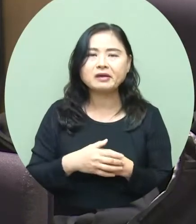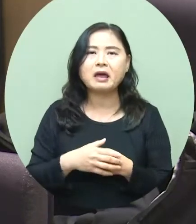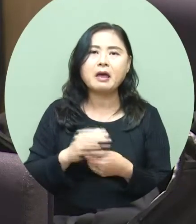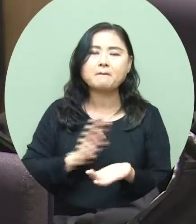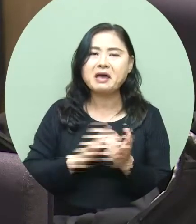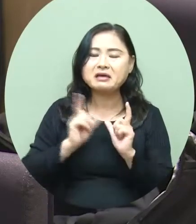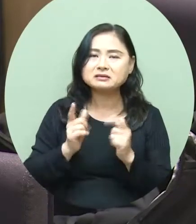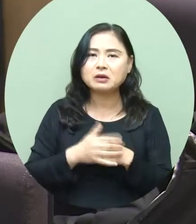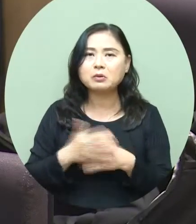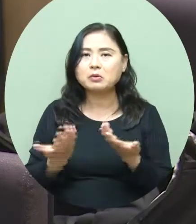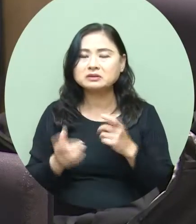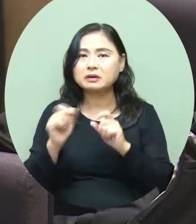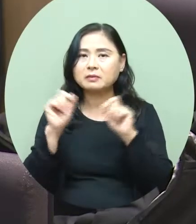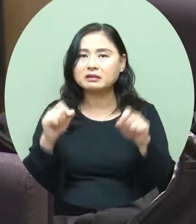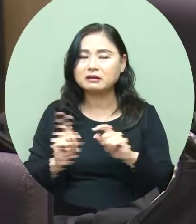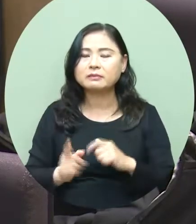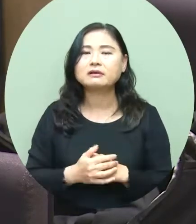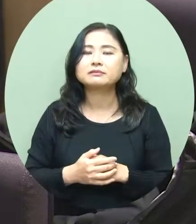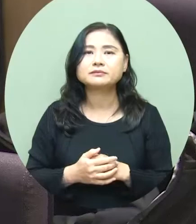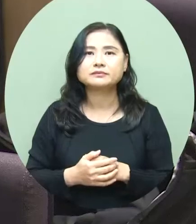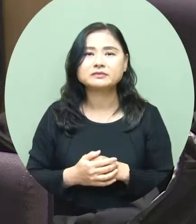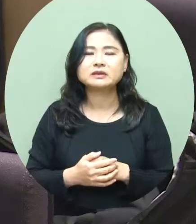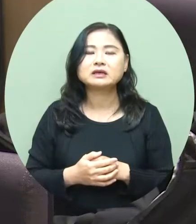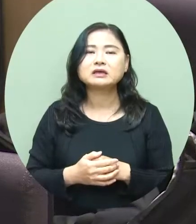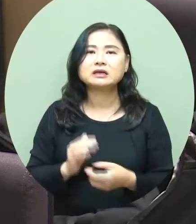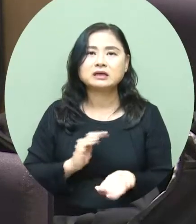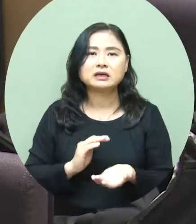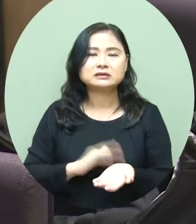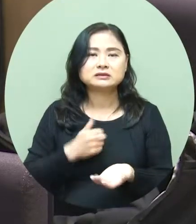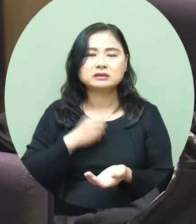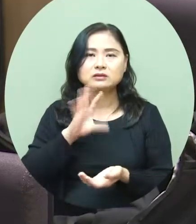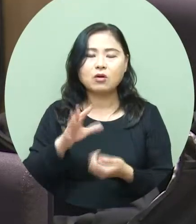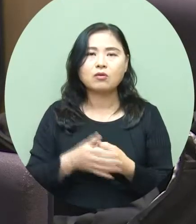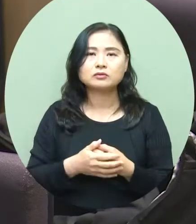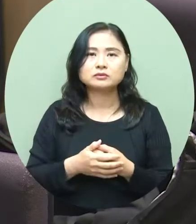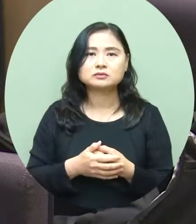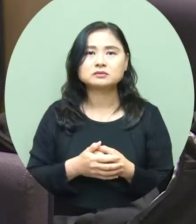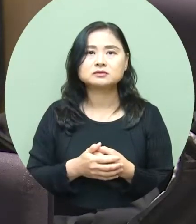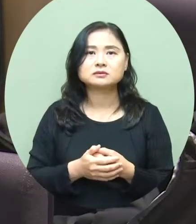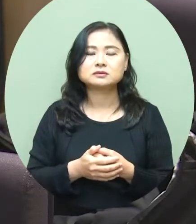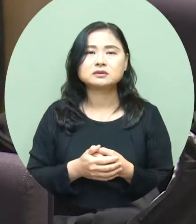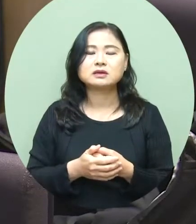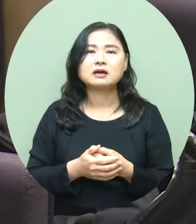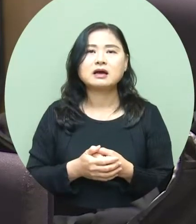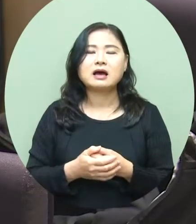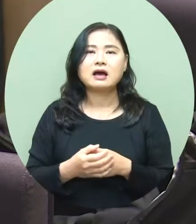What sort of symptoms or problems there are with the serious cases, do you know? And